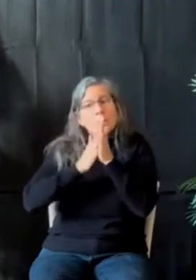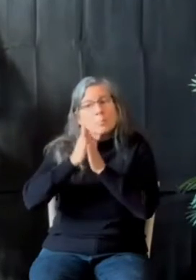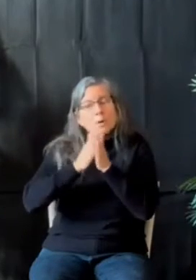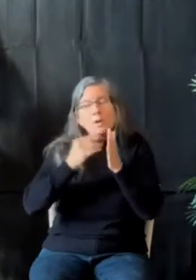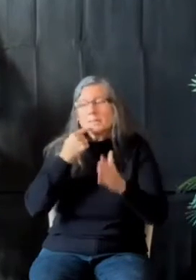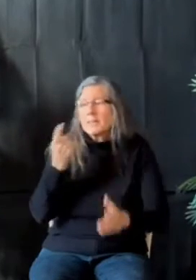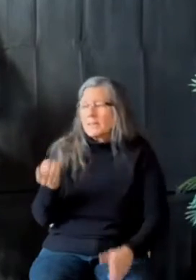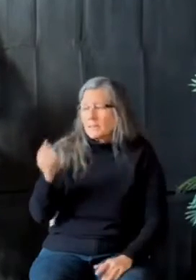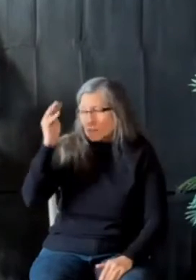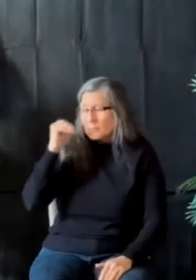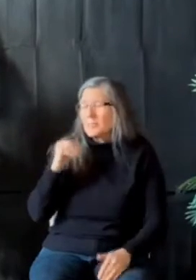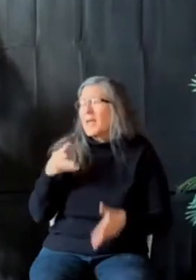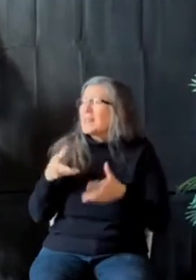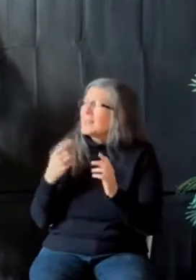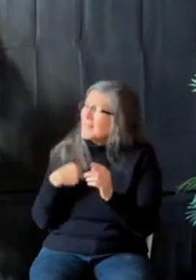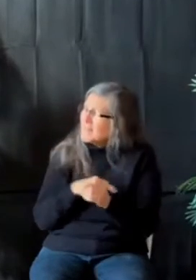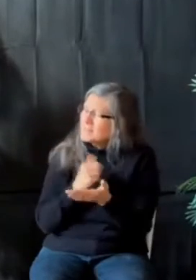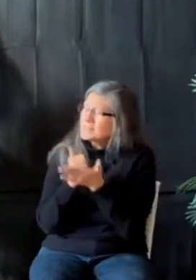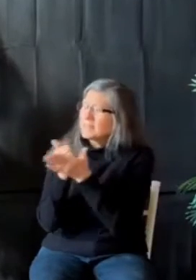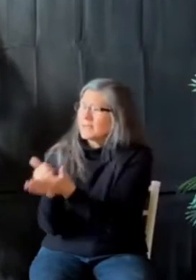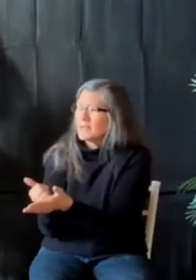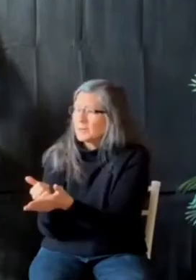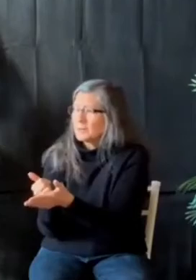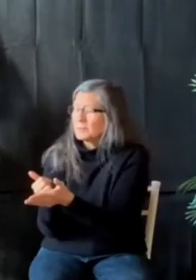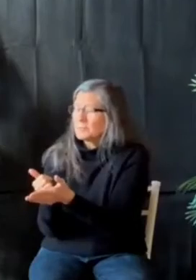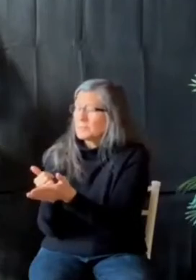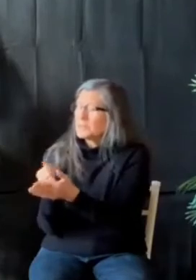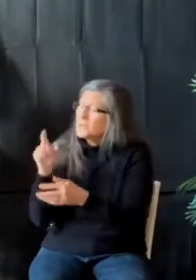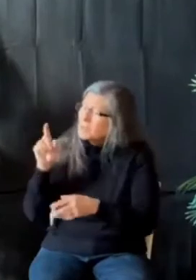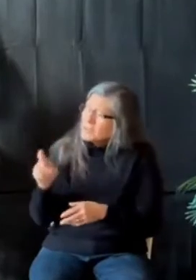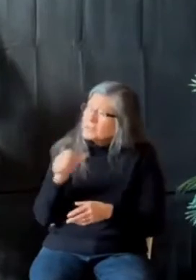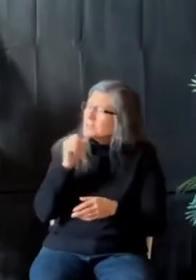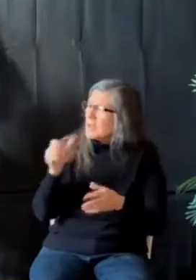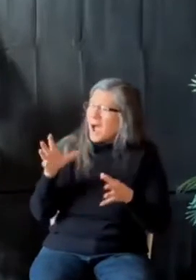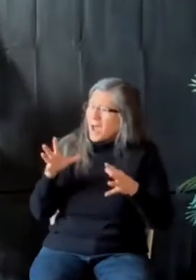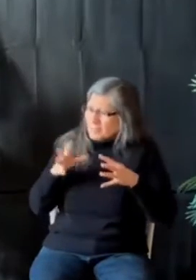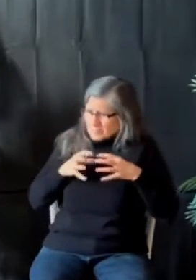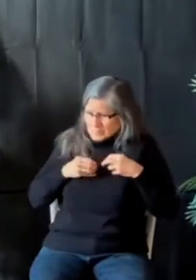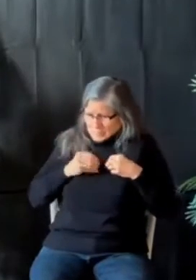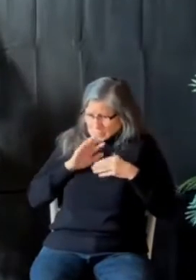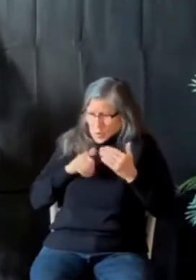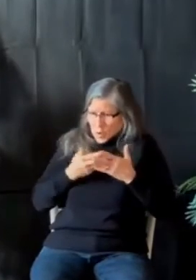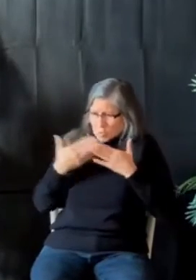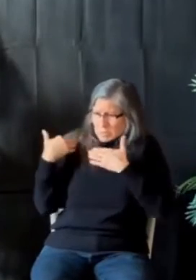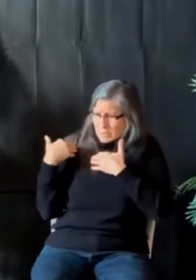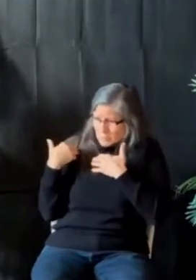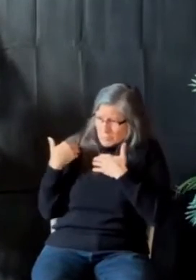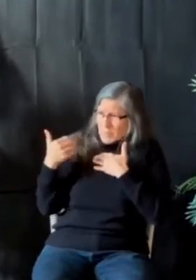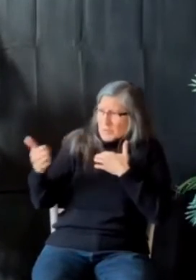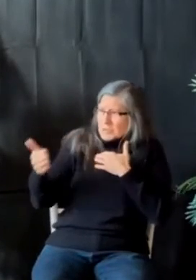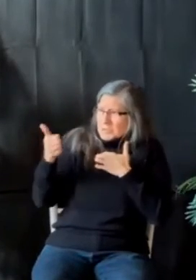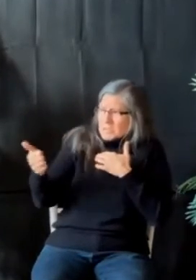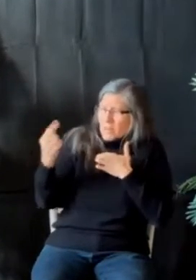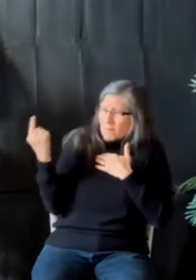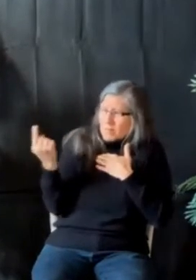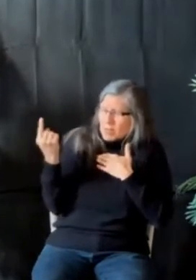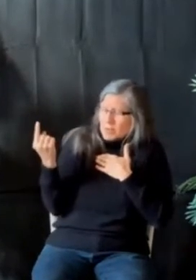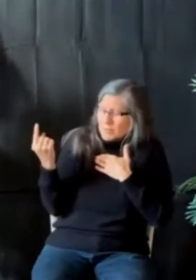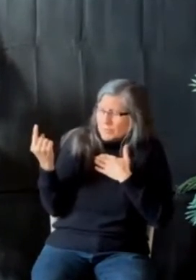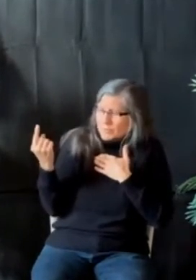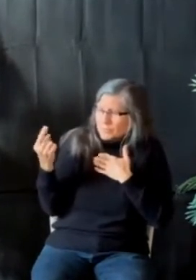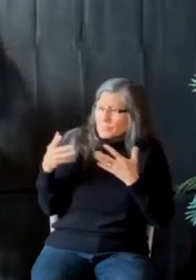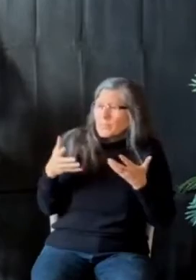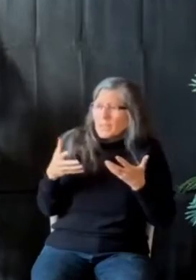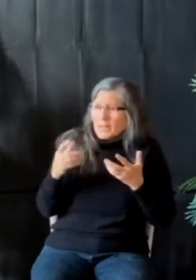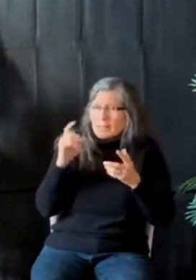they said, let us help you. You shouldn't have to take all of this on yourself. Let's